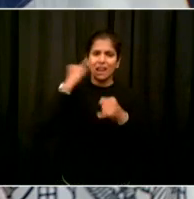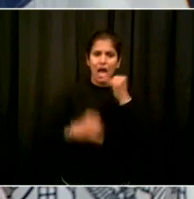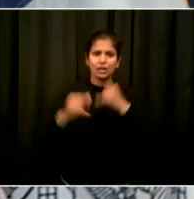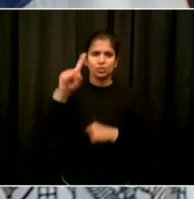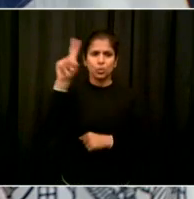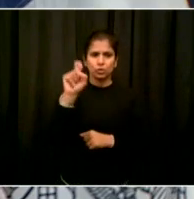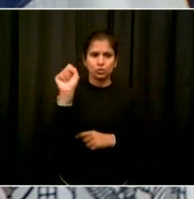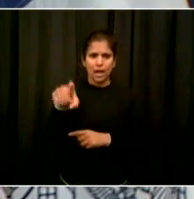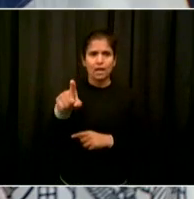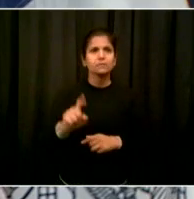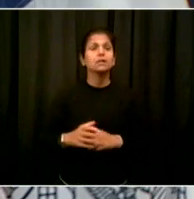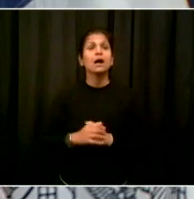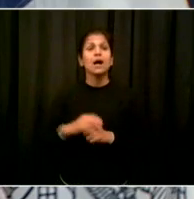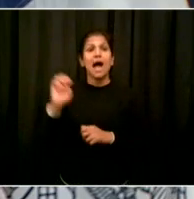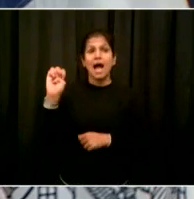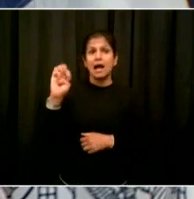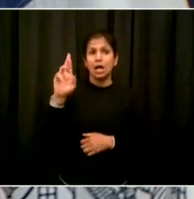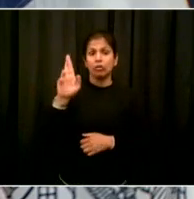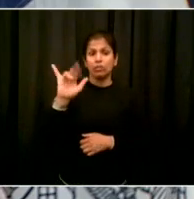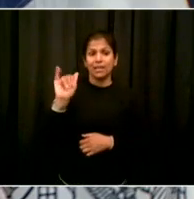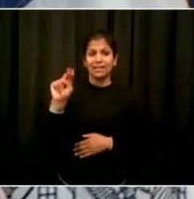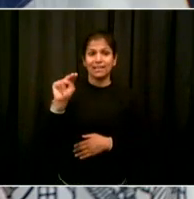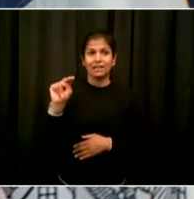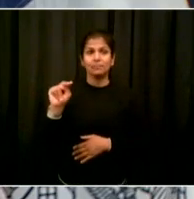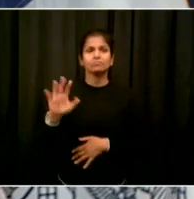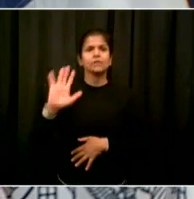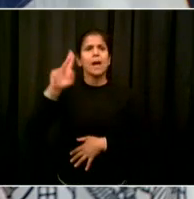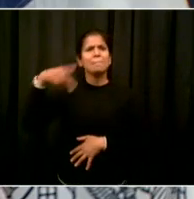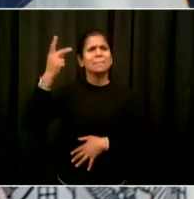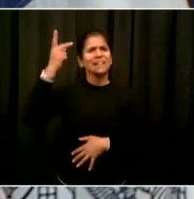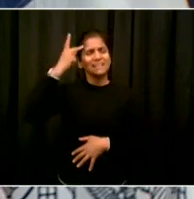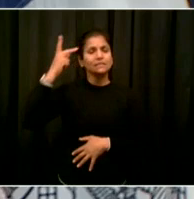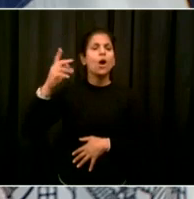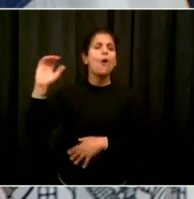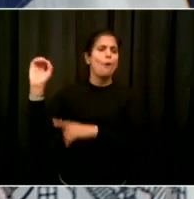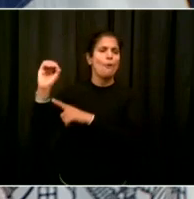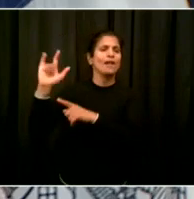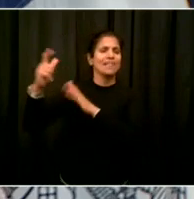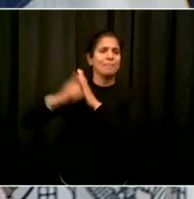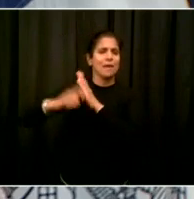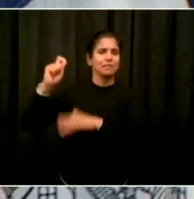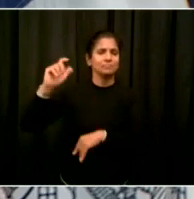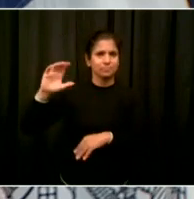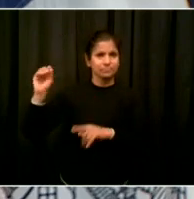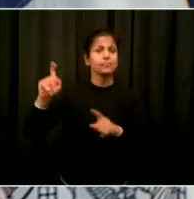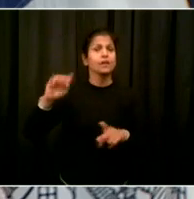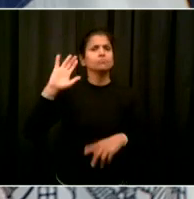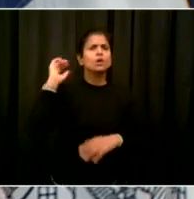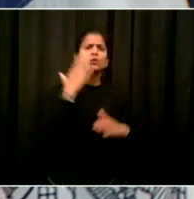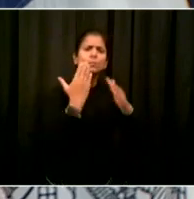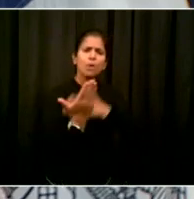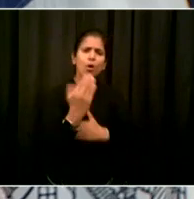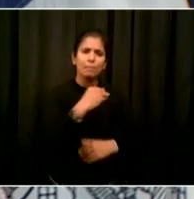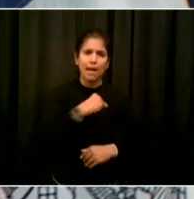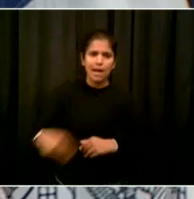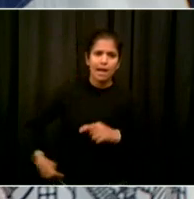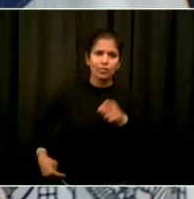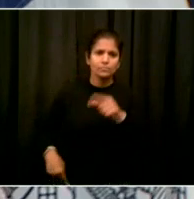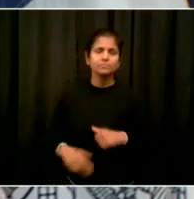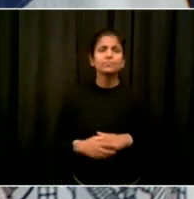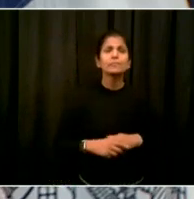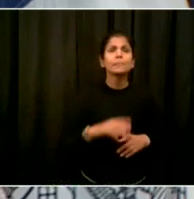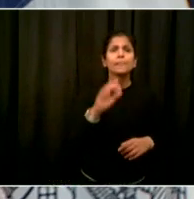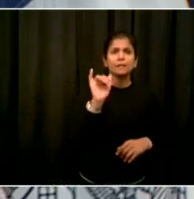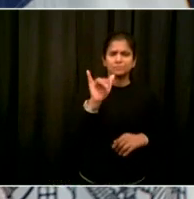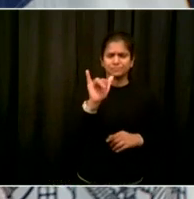Good morning, Mr. Mayor. I wanted to ask about, following up on Andrew's question